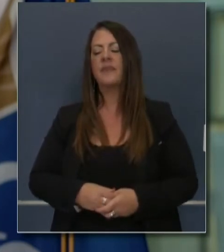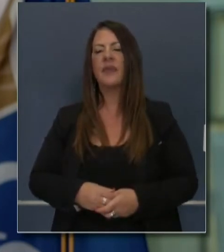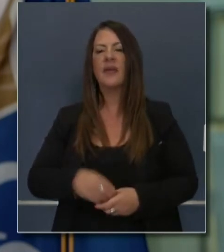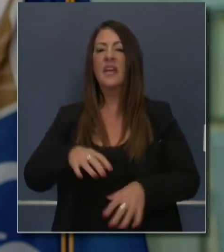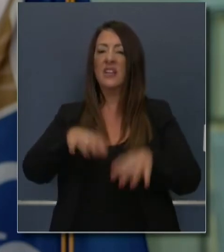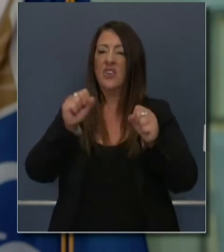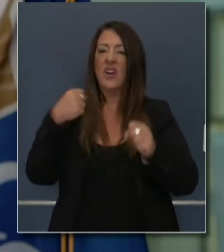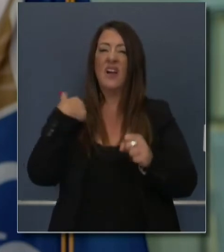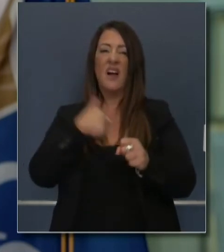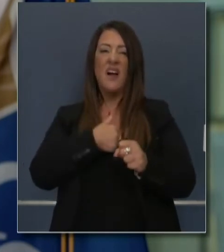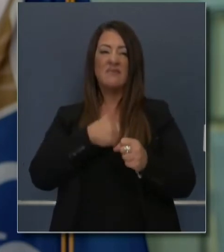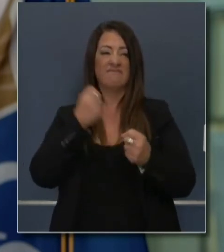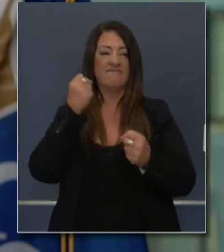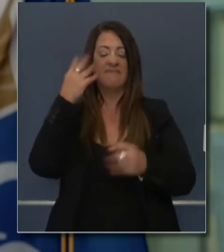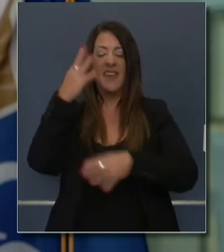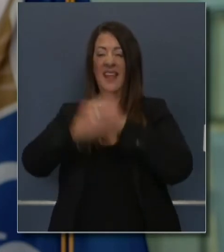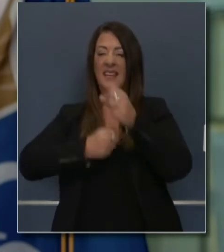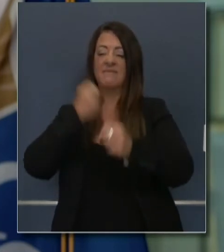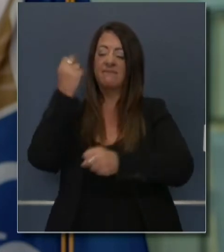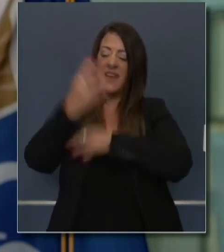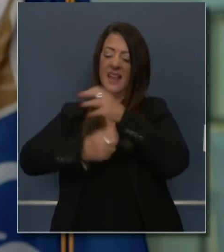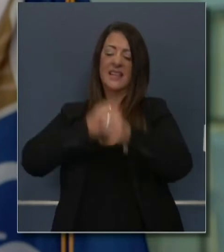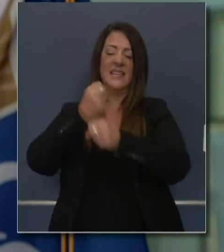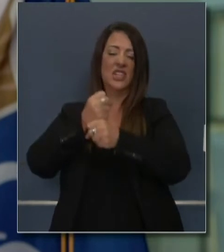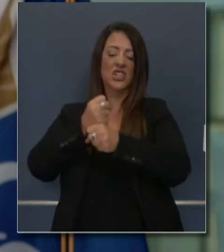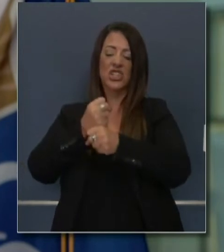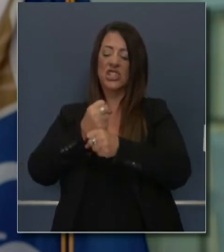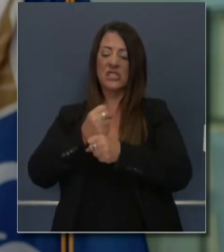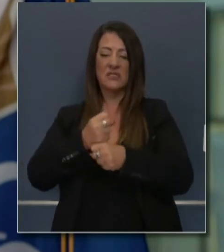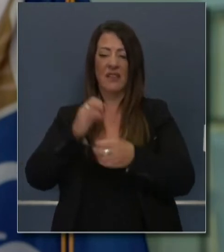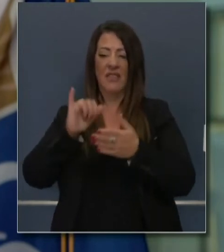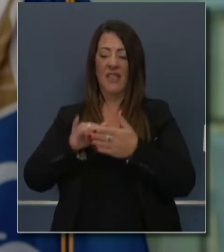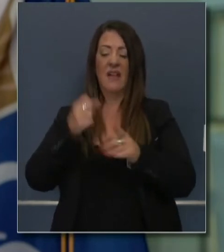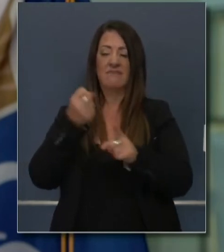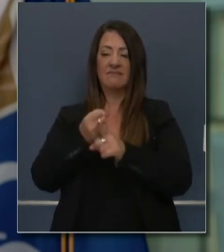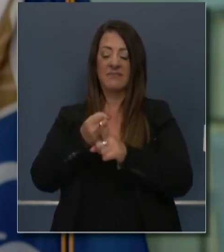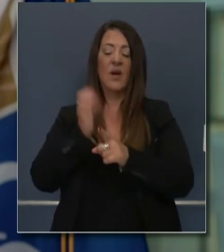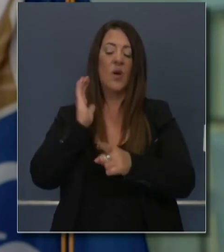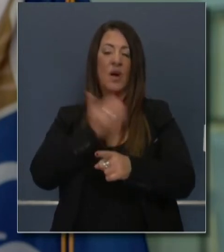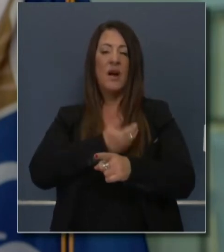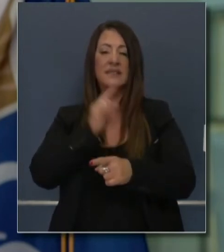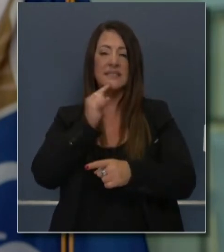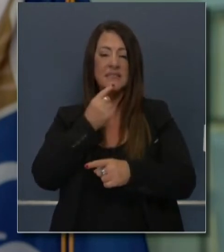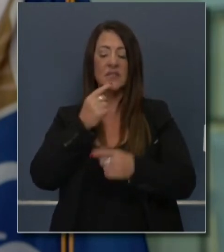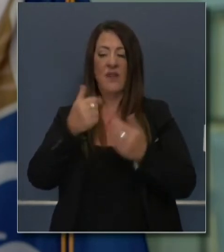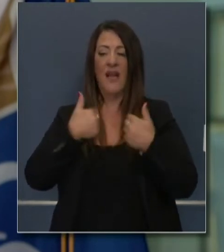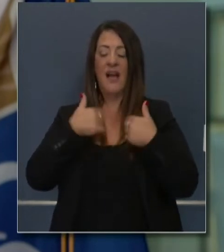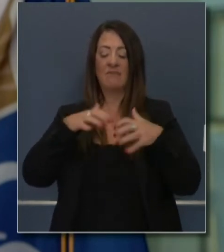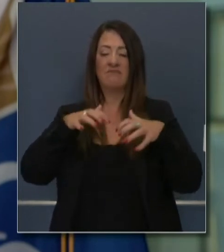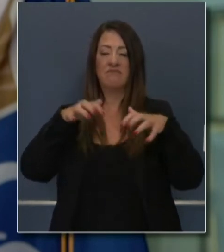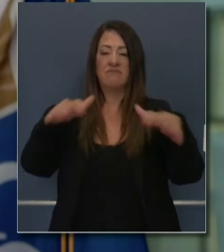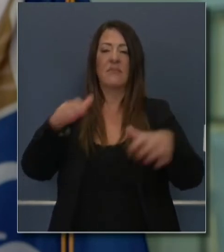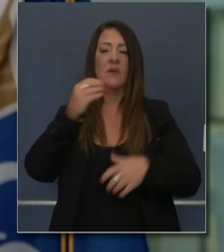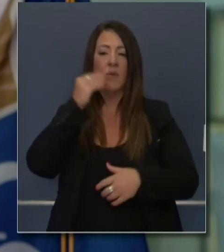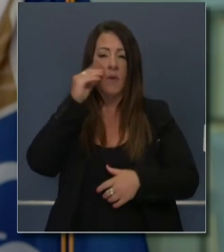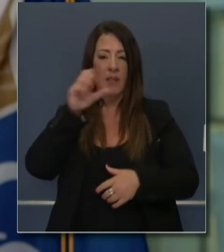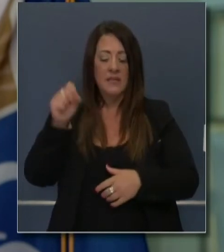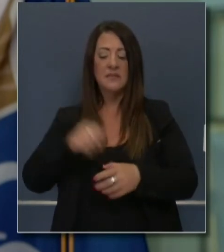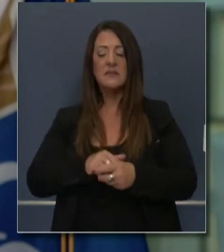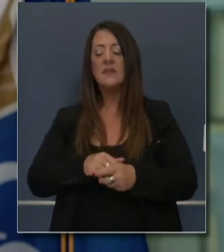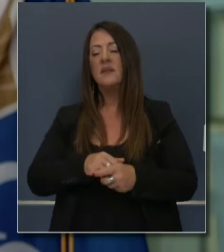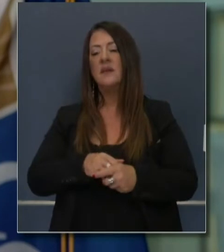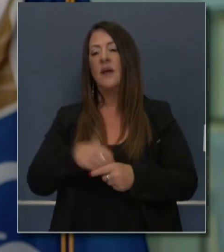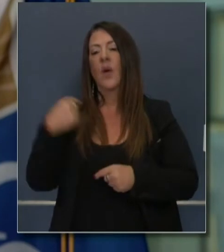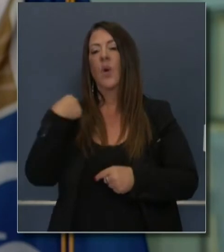us decades to get to where we are. I noted in my State of the State, and I'd encourage you to go back to my State of the State, we are committed